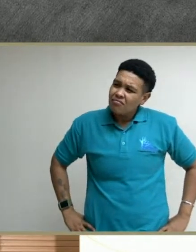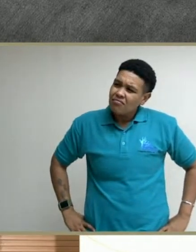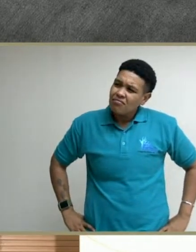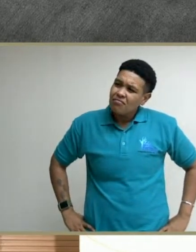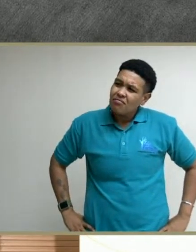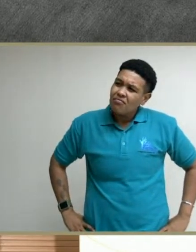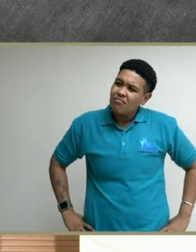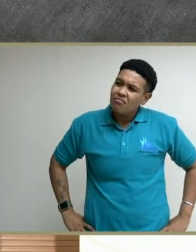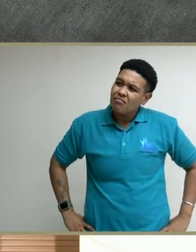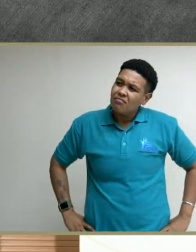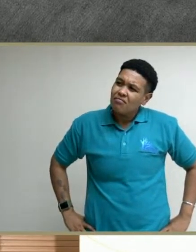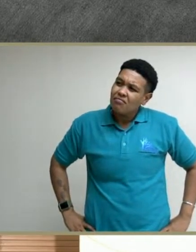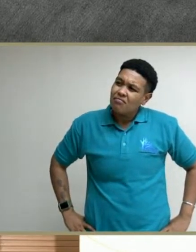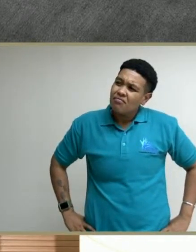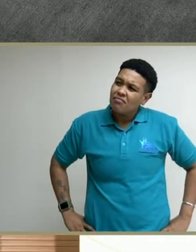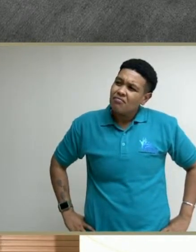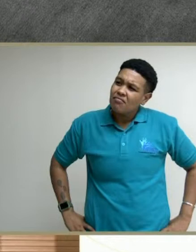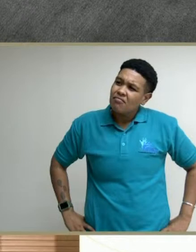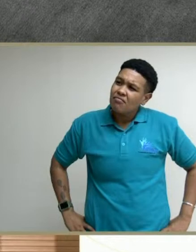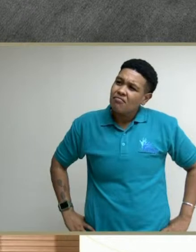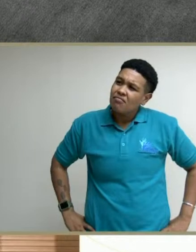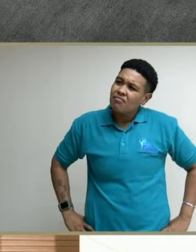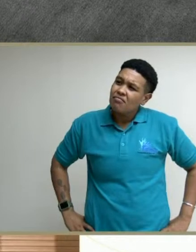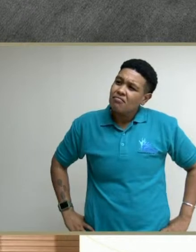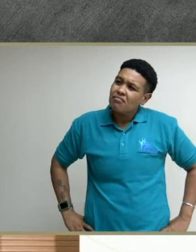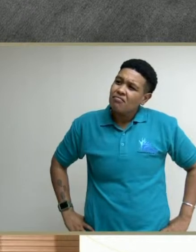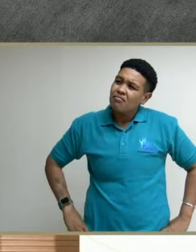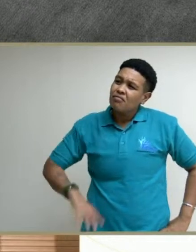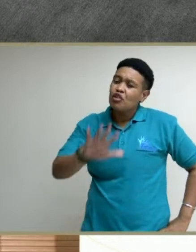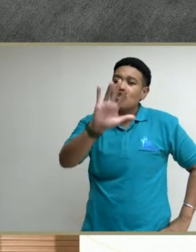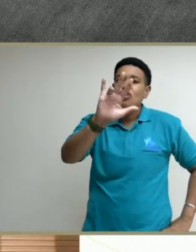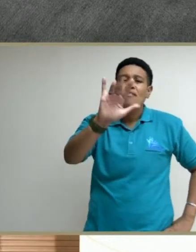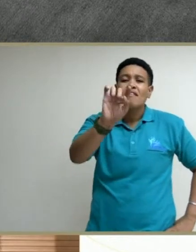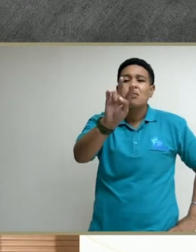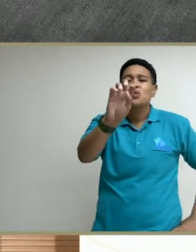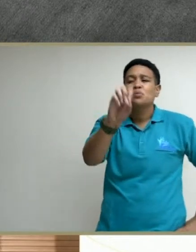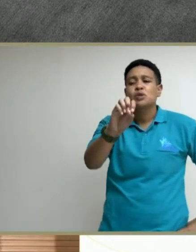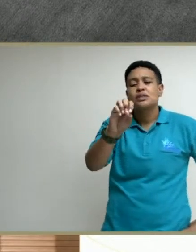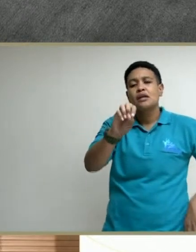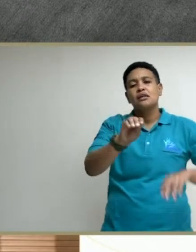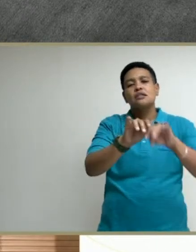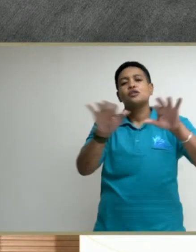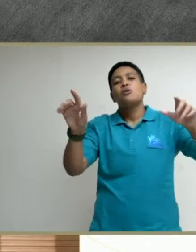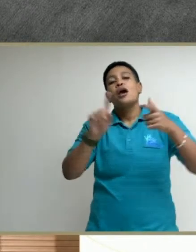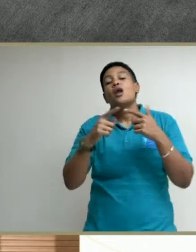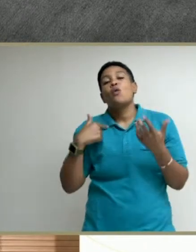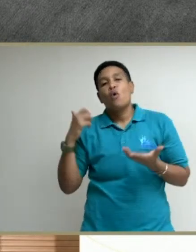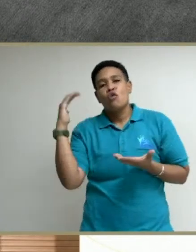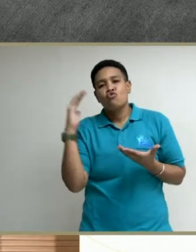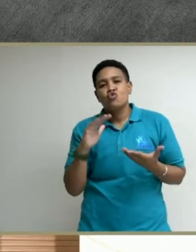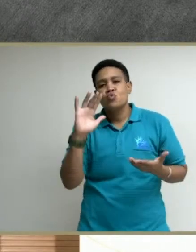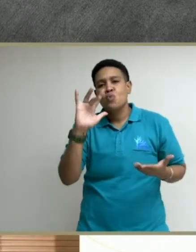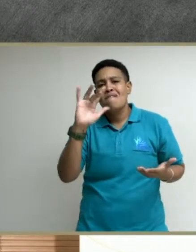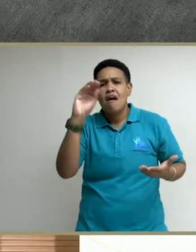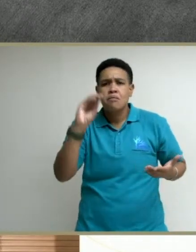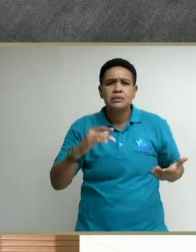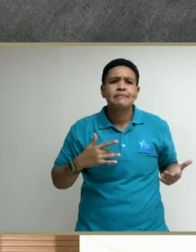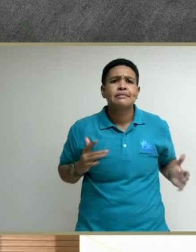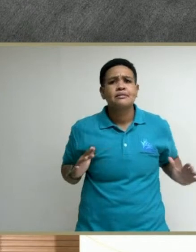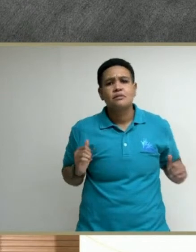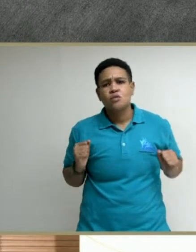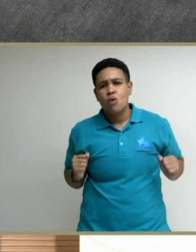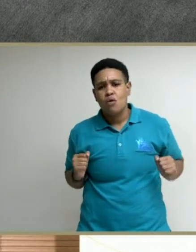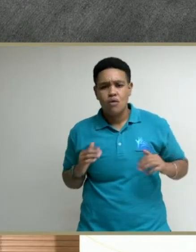therefore, 35.2% geographical spread, and we want to get that down to 25% to feel